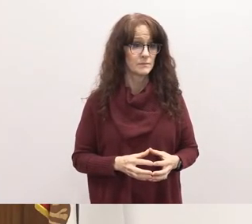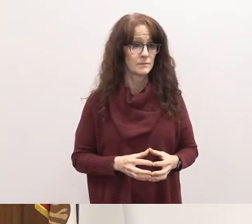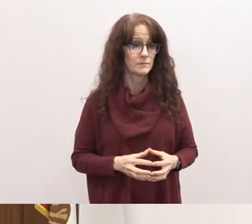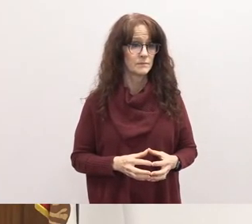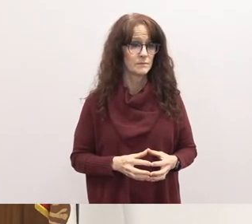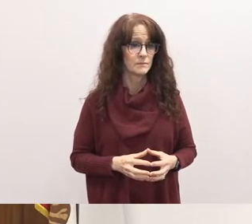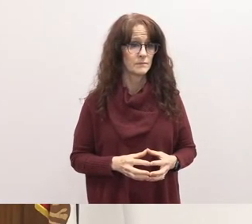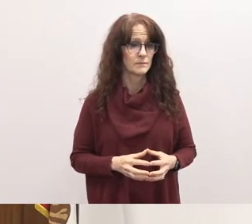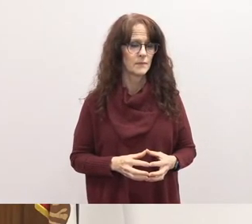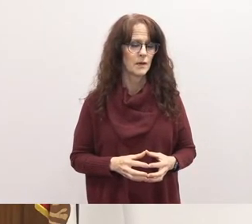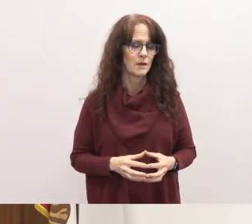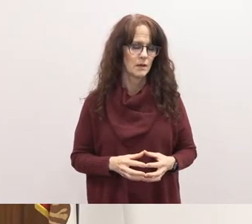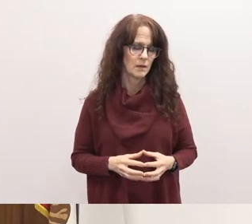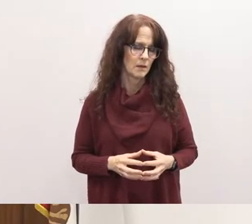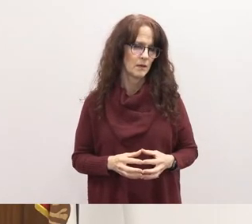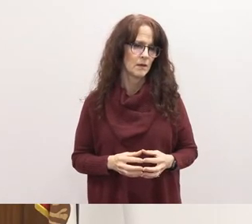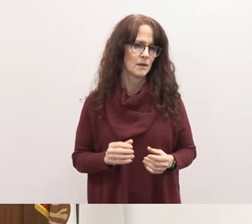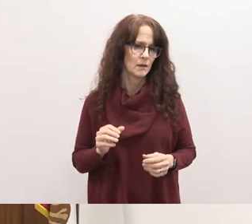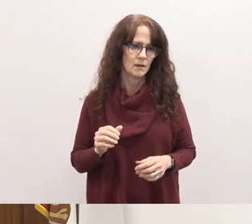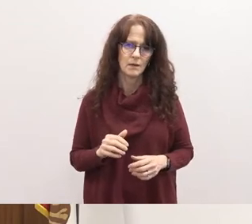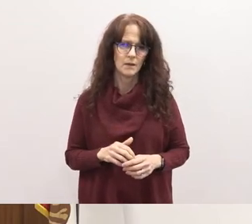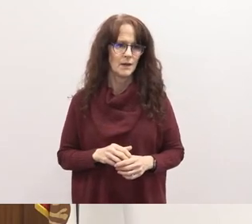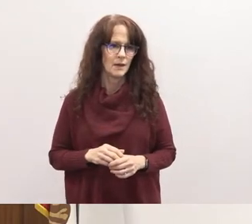Thank you.